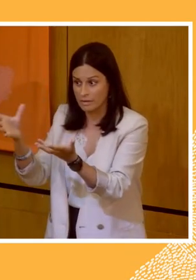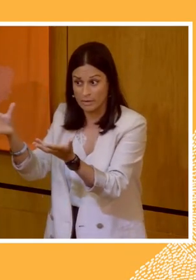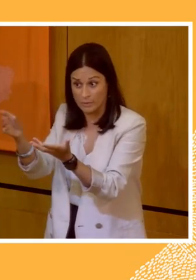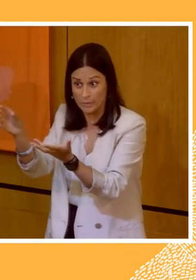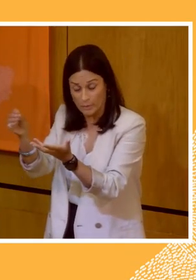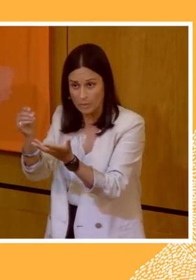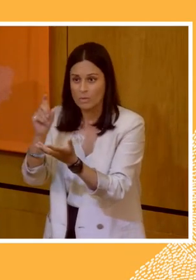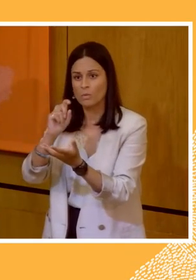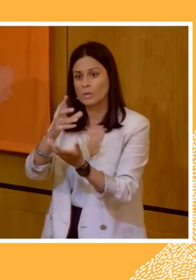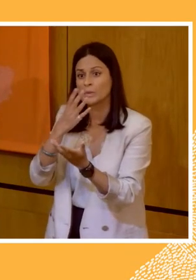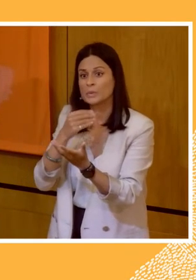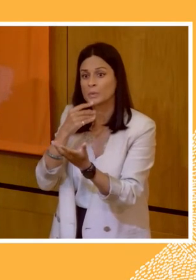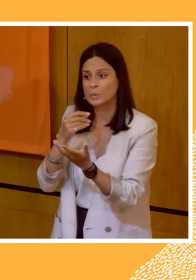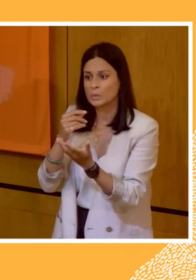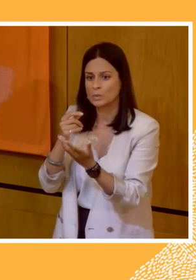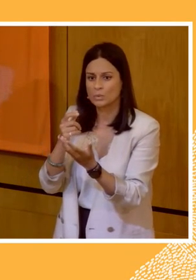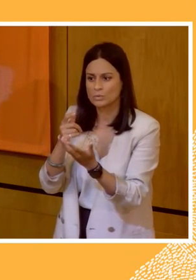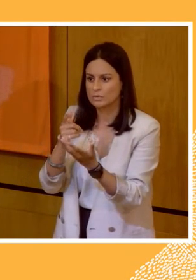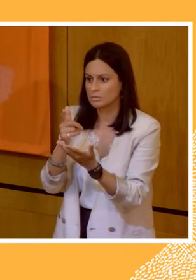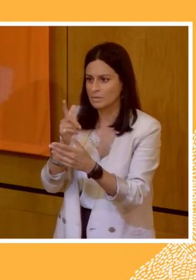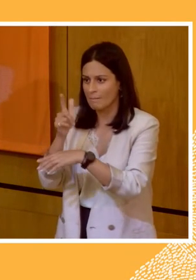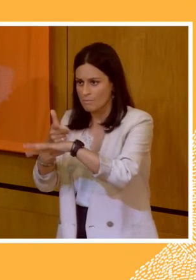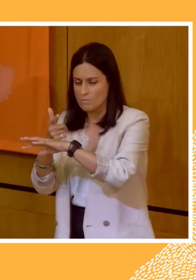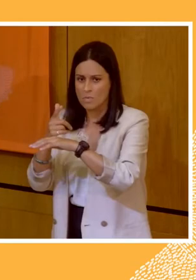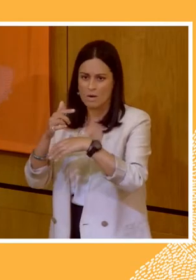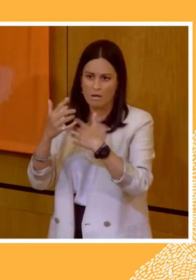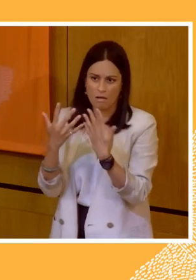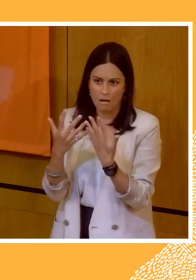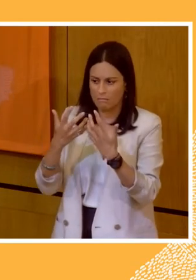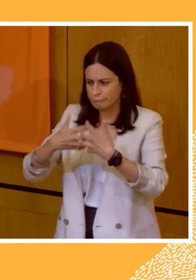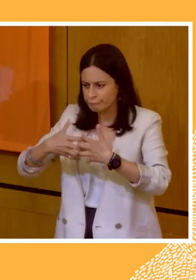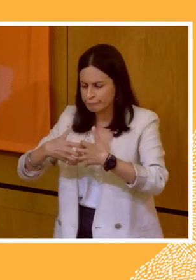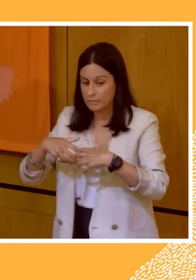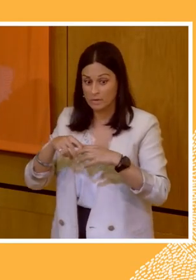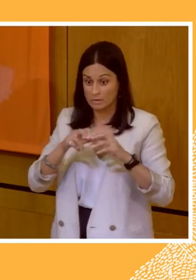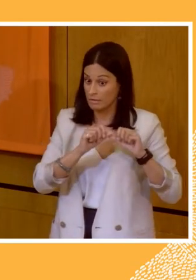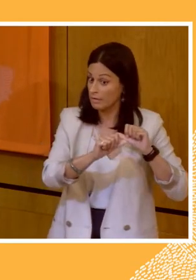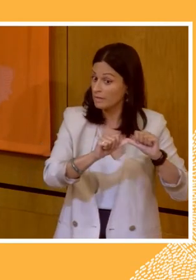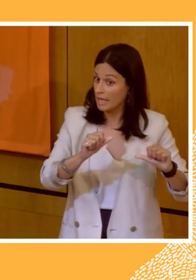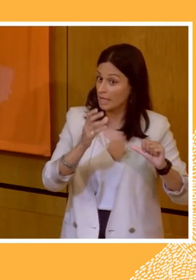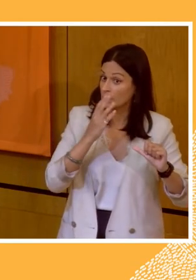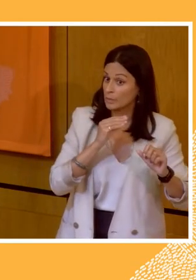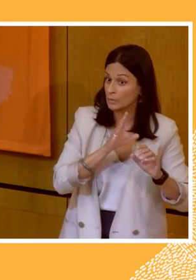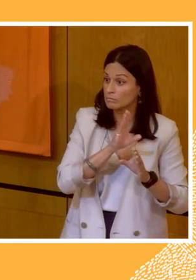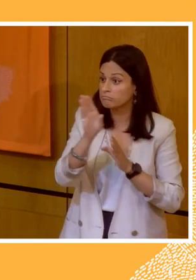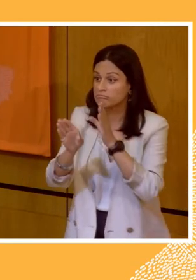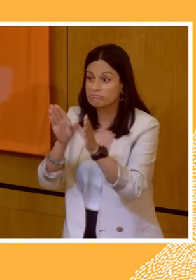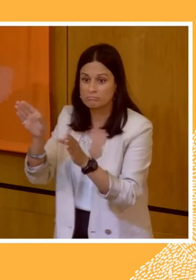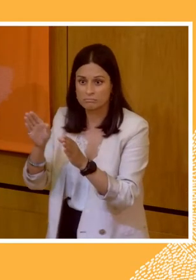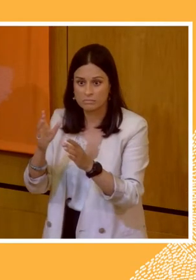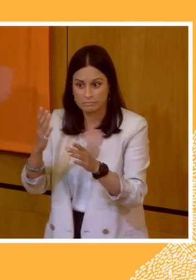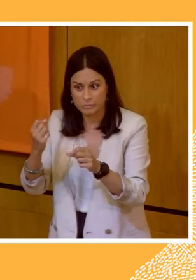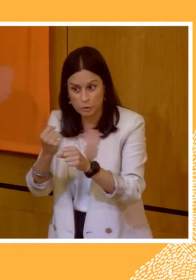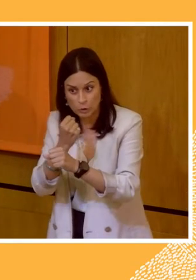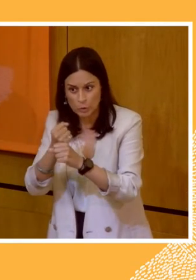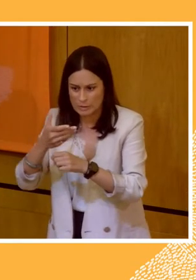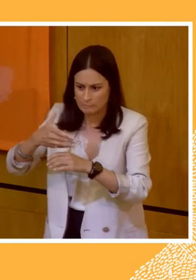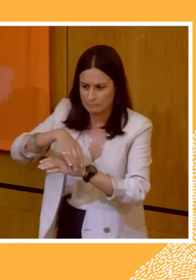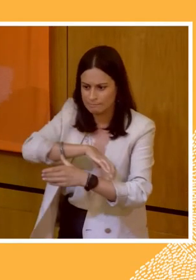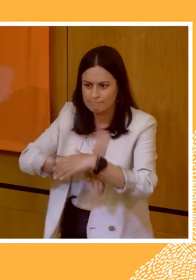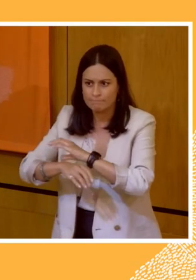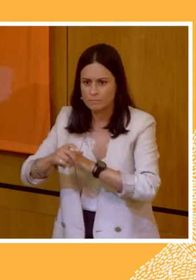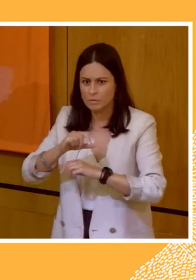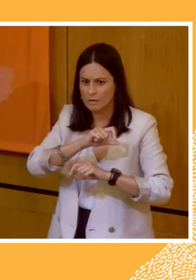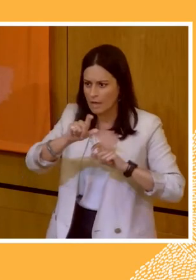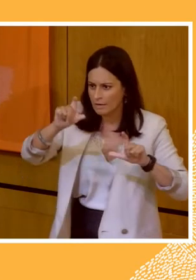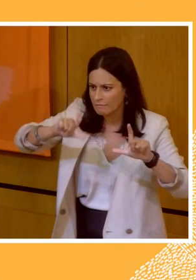when we used the Polaroid cameras, they are the people who were doing or taking photos of